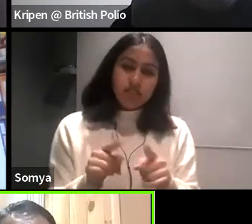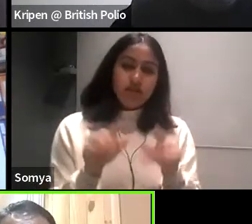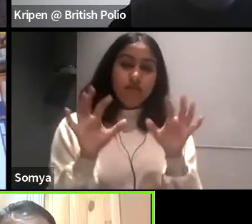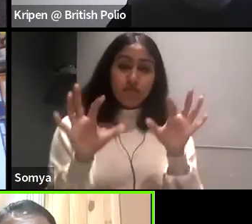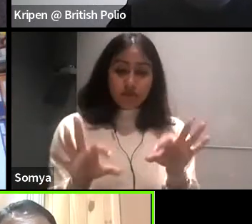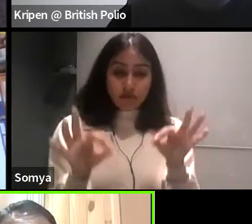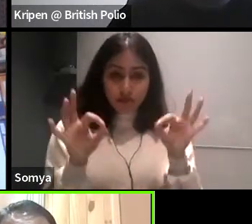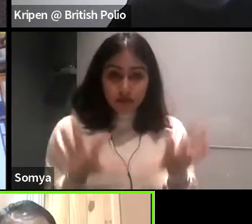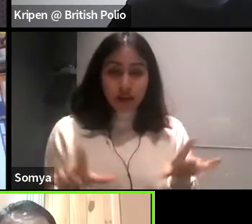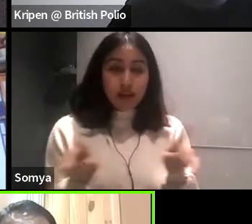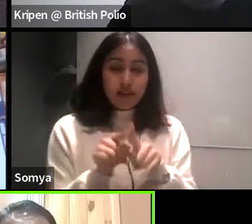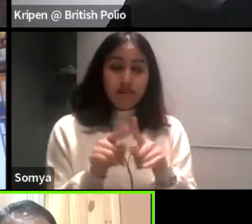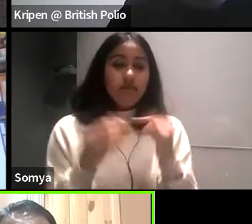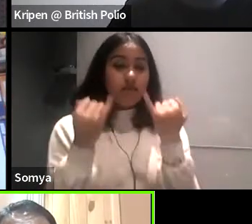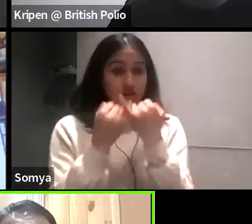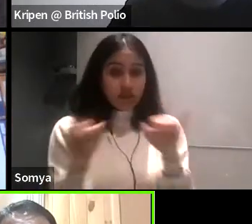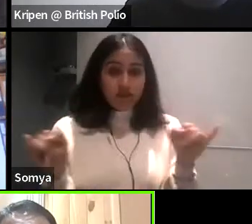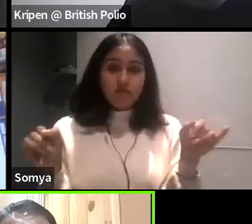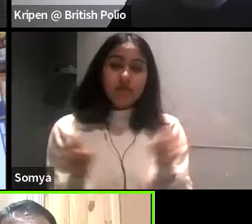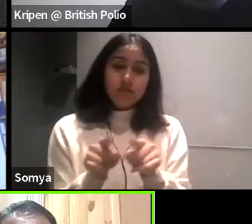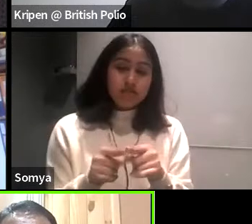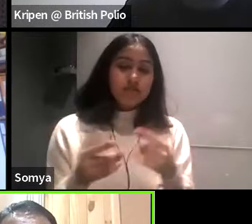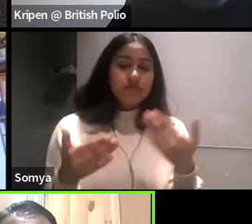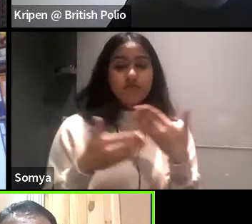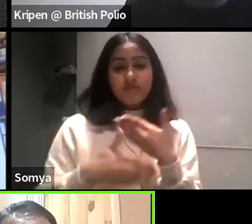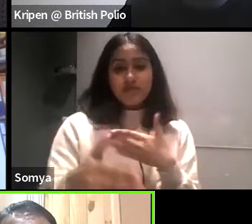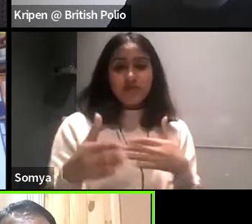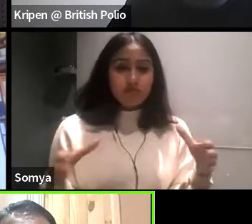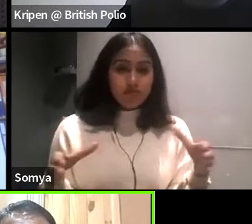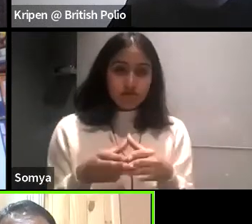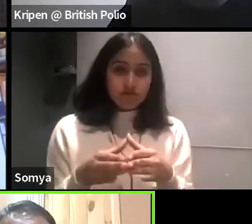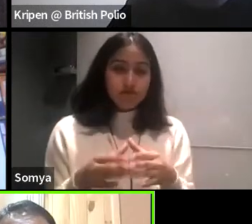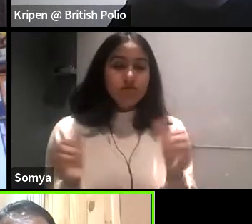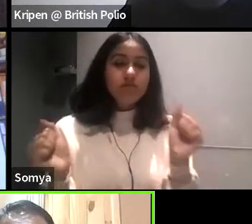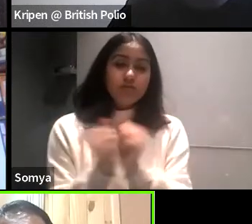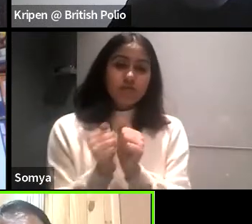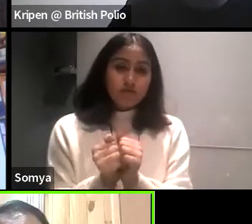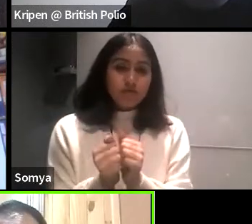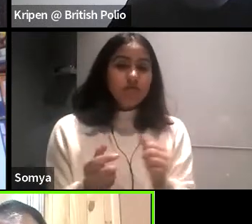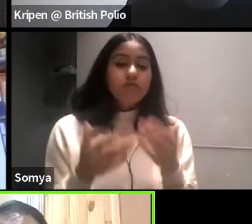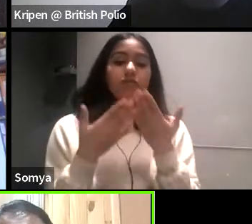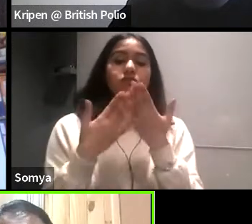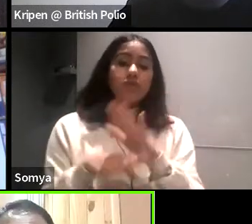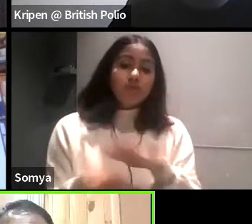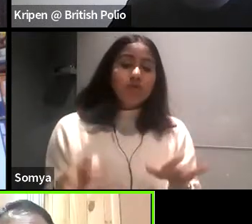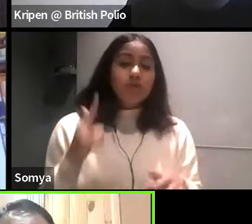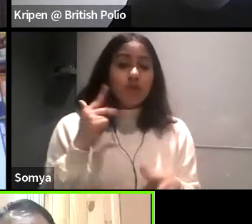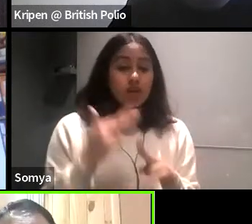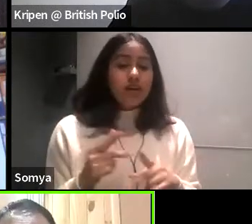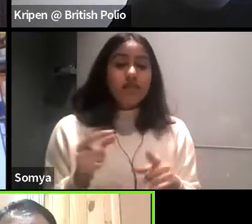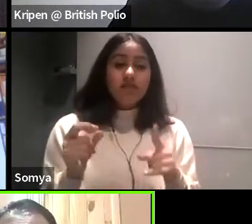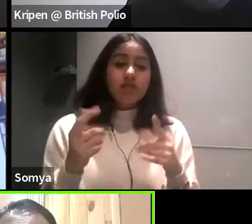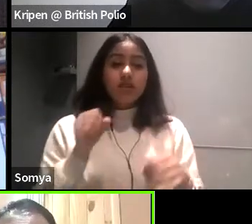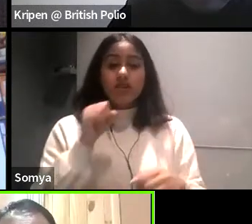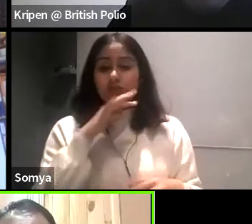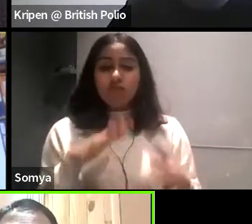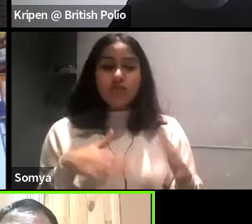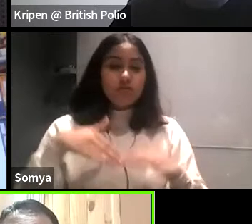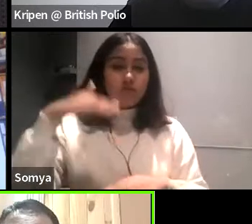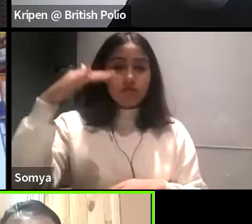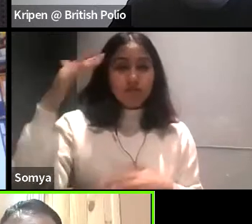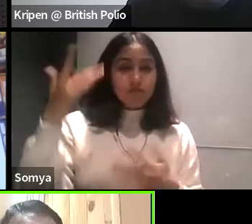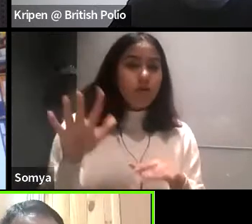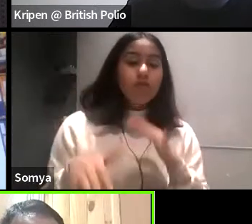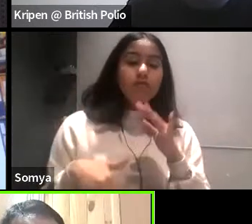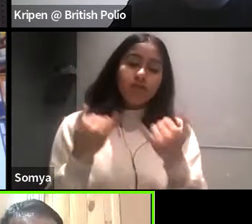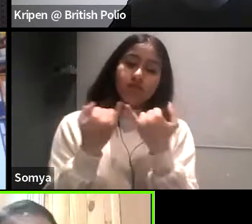that independence and continuity remains with these children who eventually will become adults and they have to remain